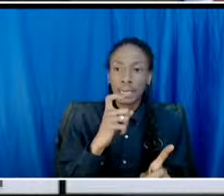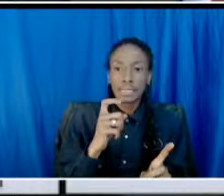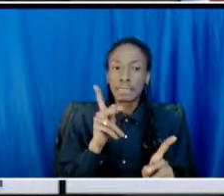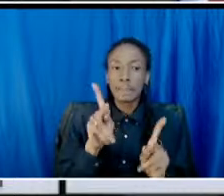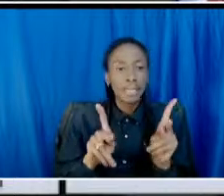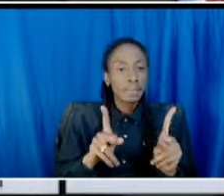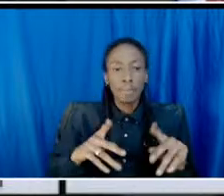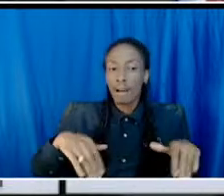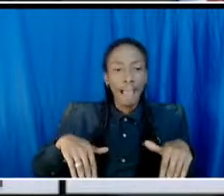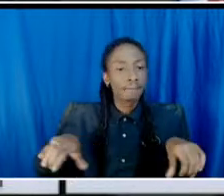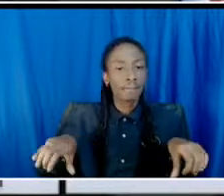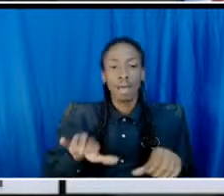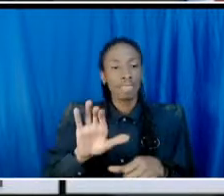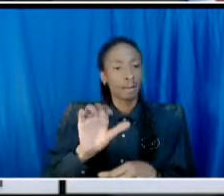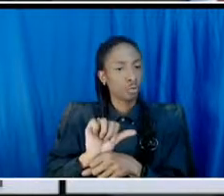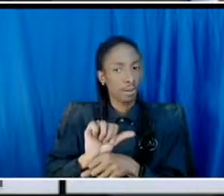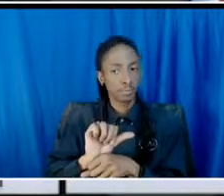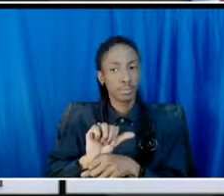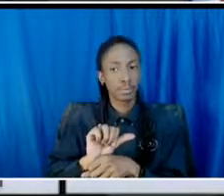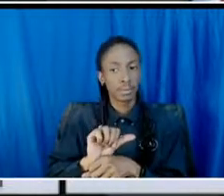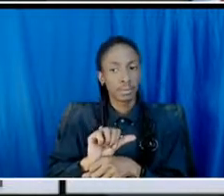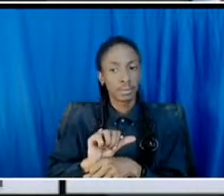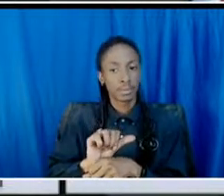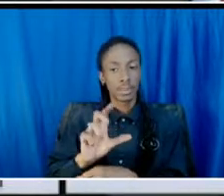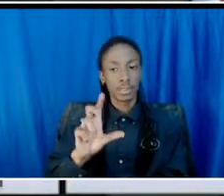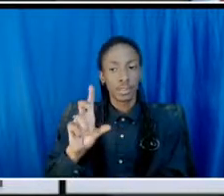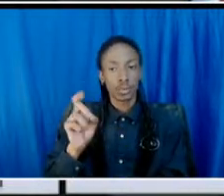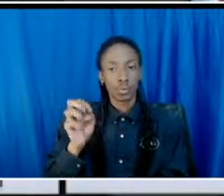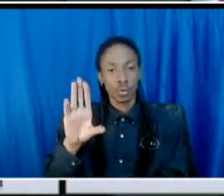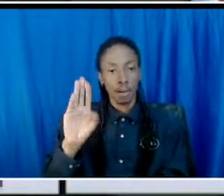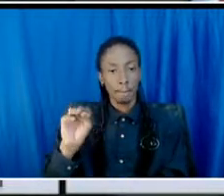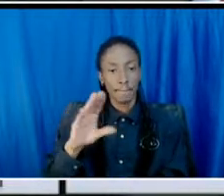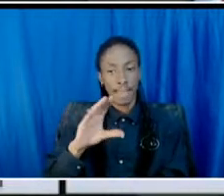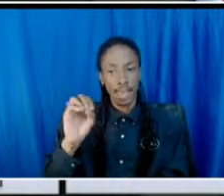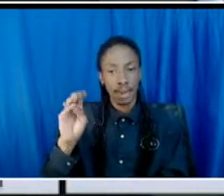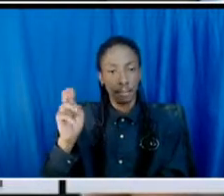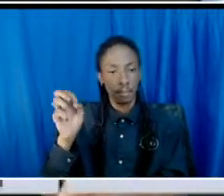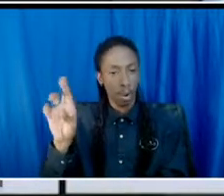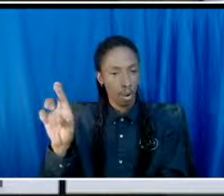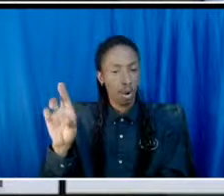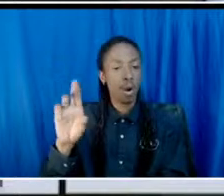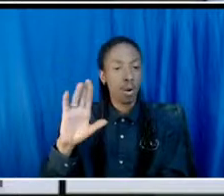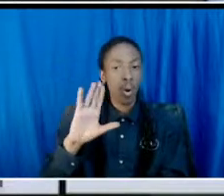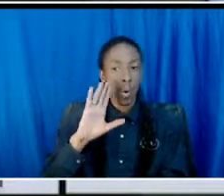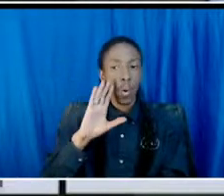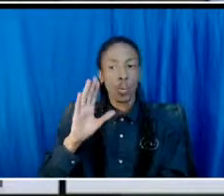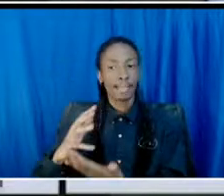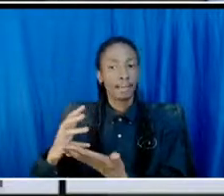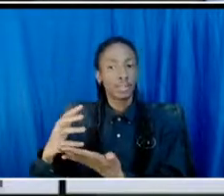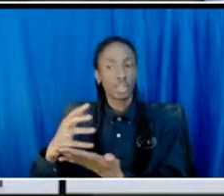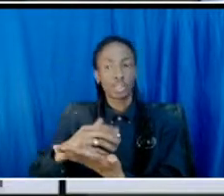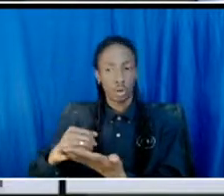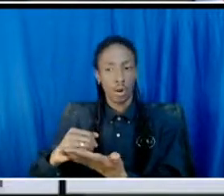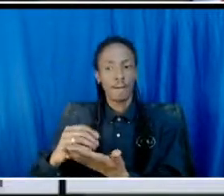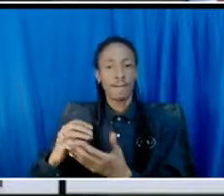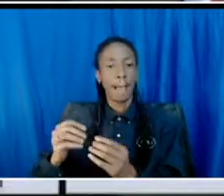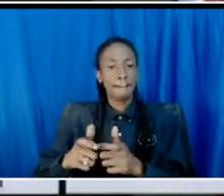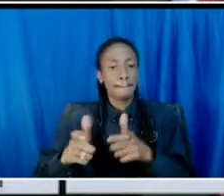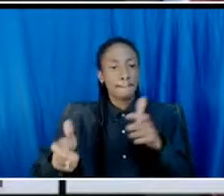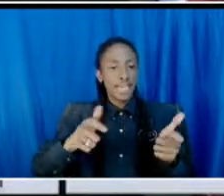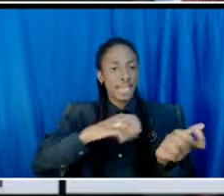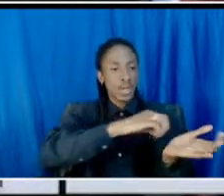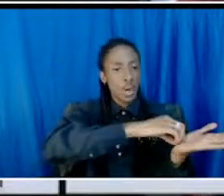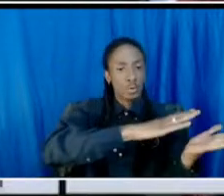jobs. Durham and Barr will deserve a big notation in